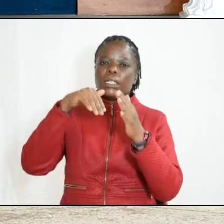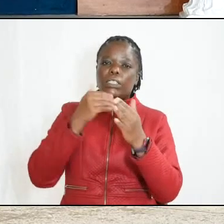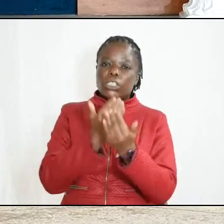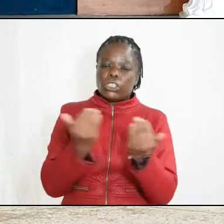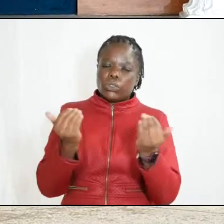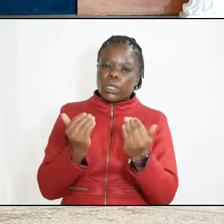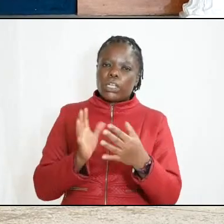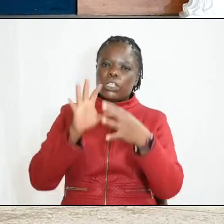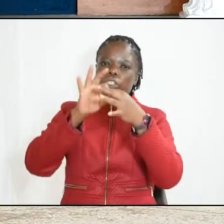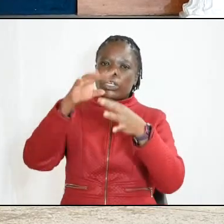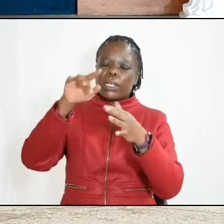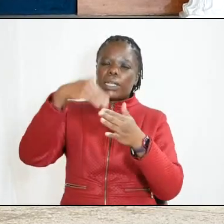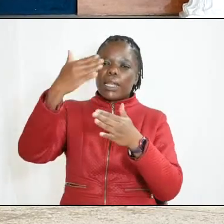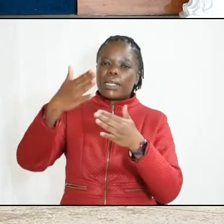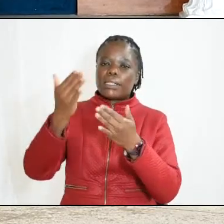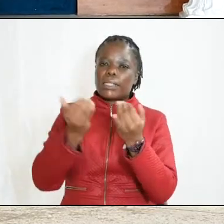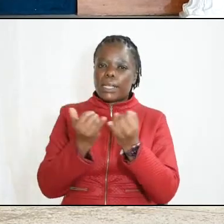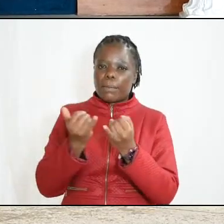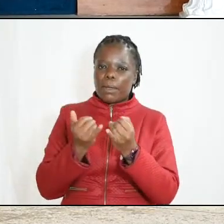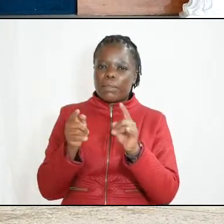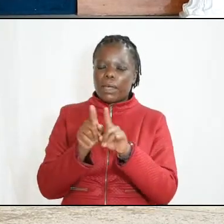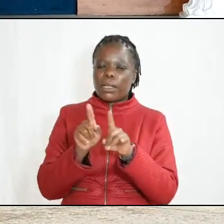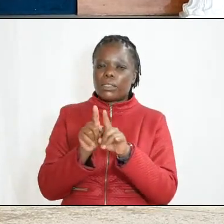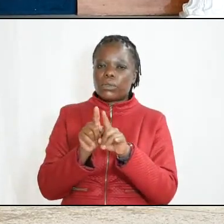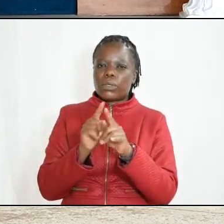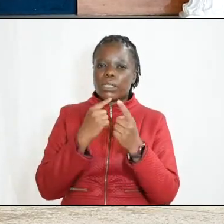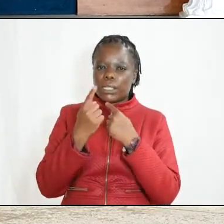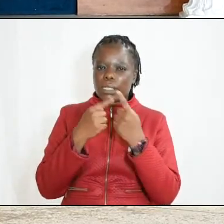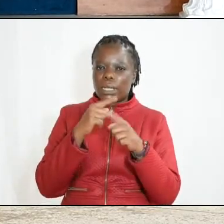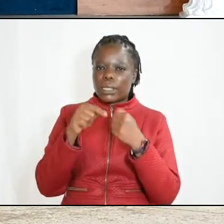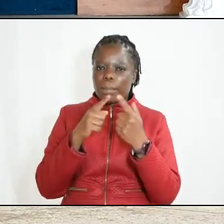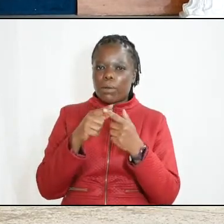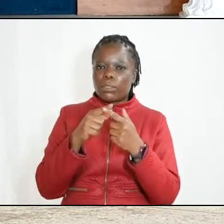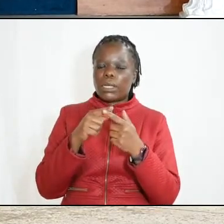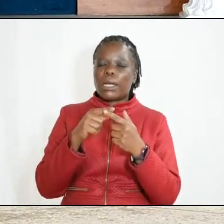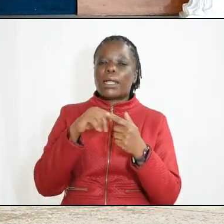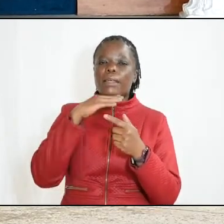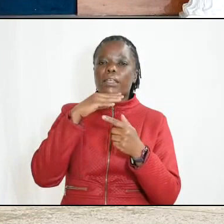we discuss the death of Christ upon the cross of Calvary.